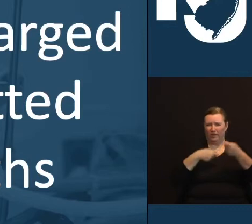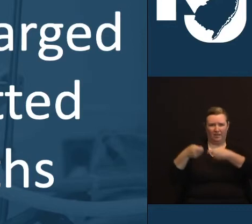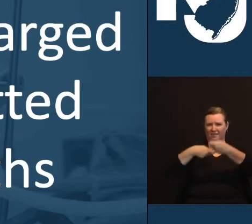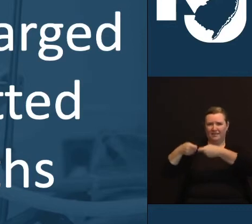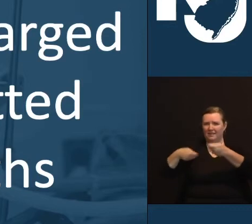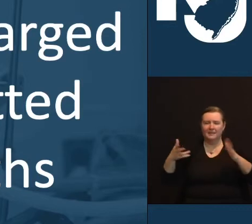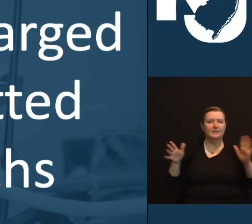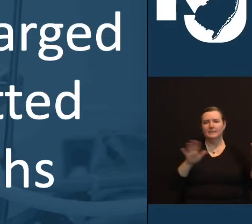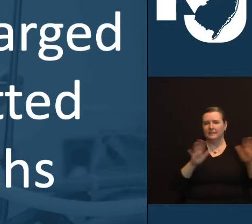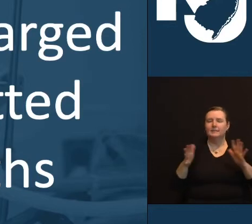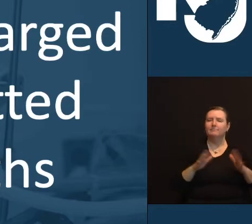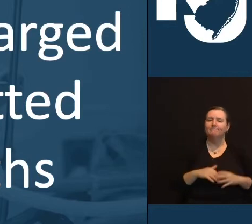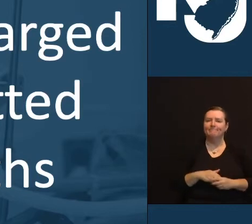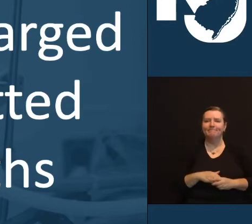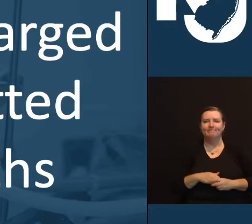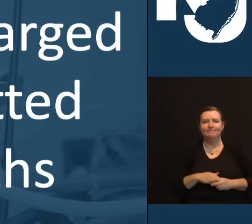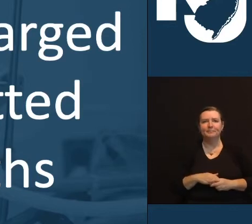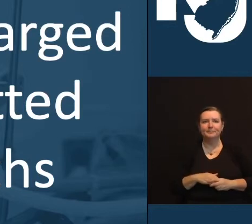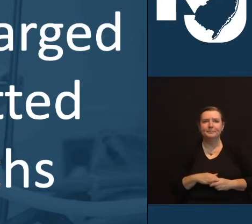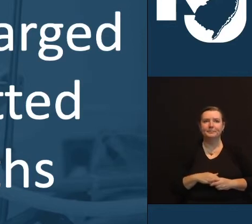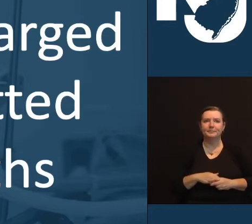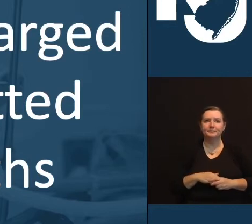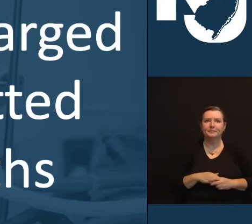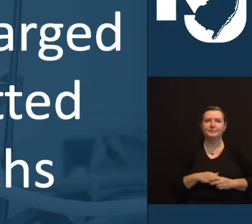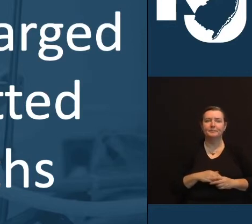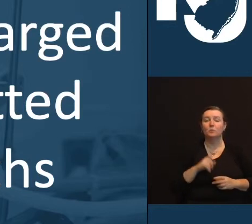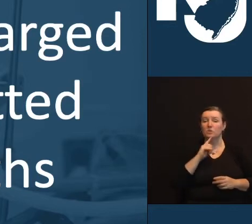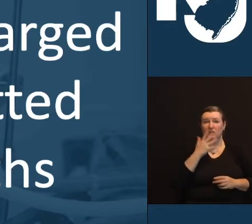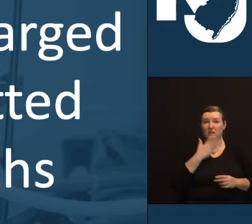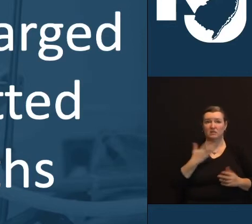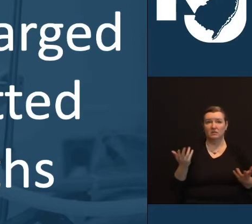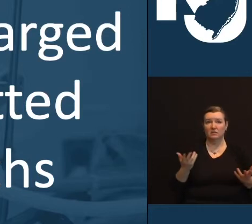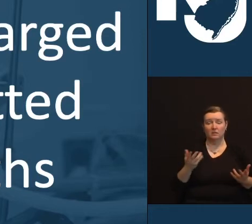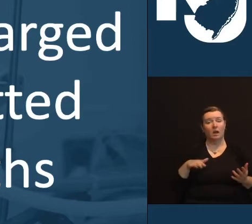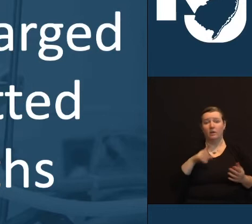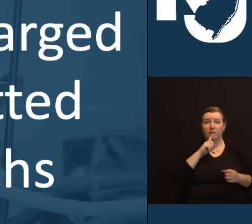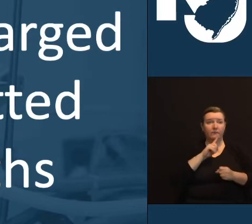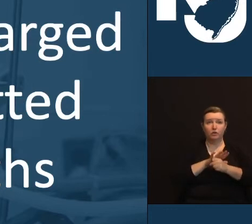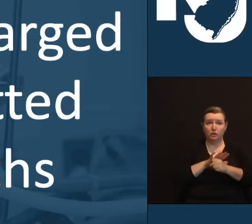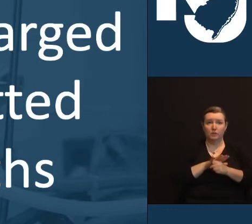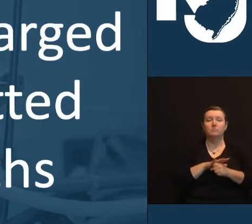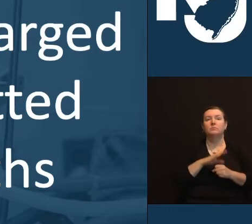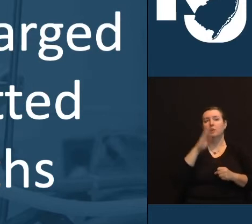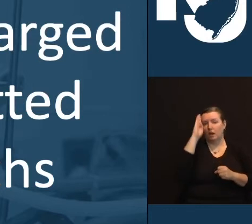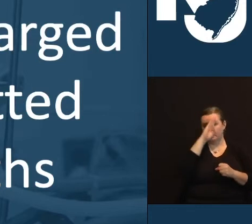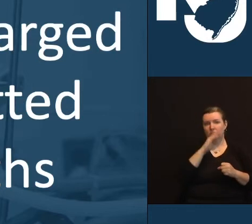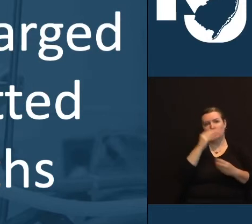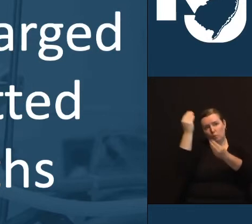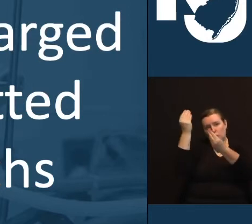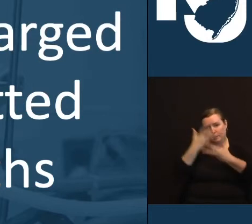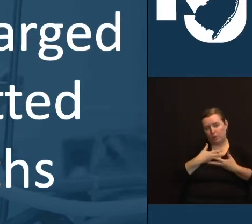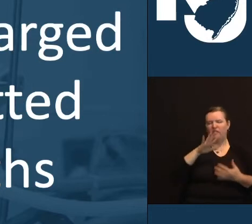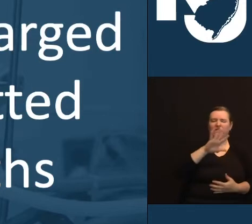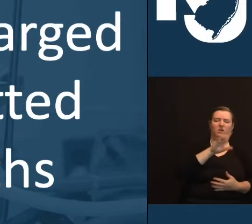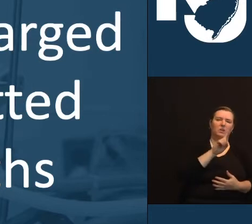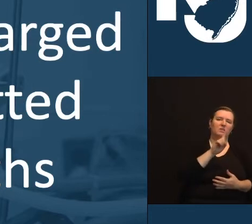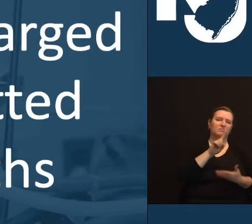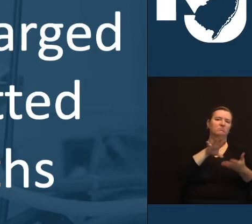again, this is apples to oranges, not yet confirmed, our hospitals reported 51 fatalities from